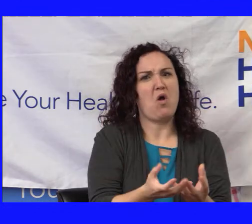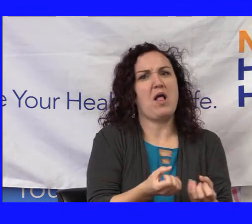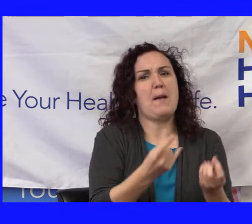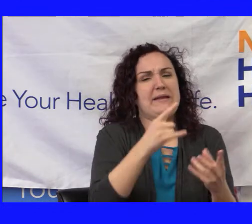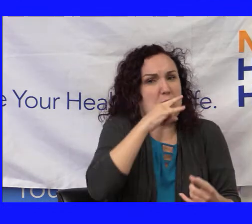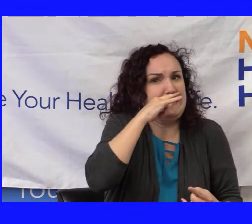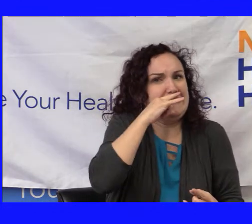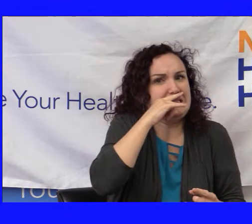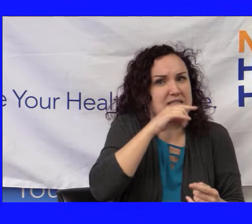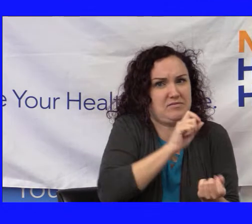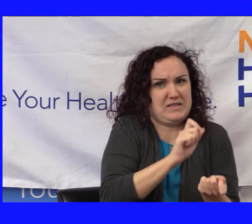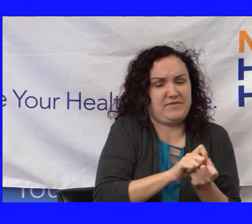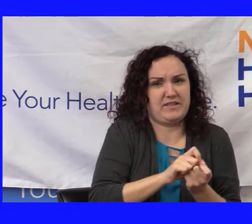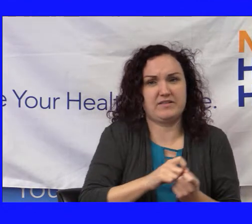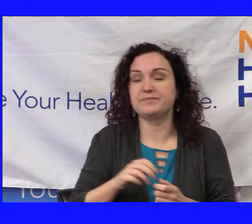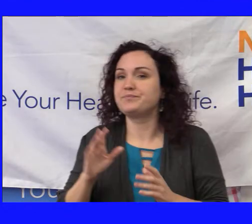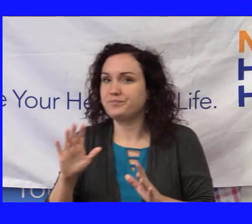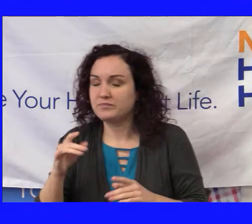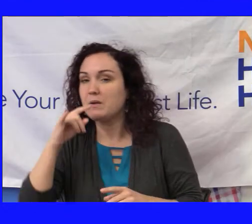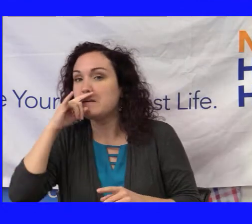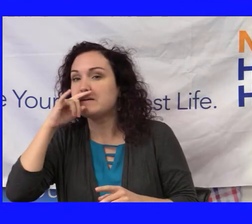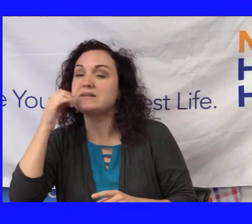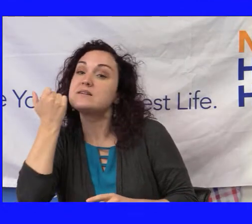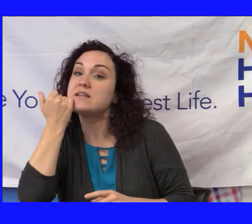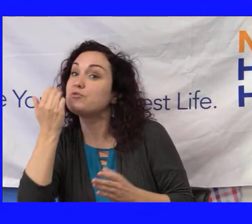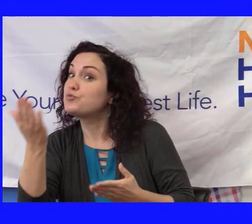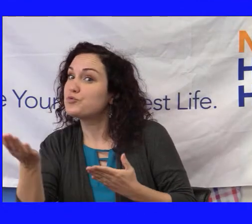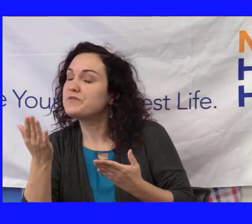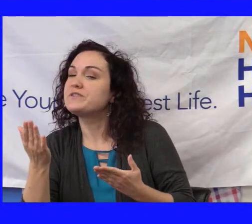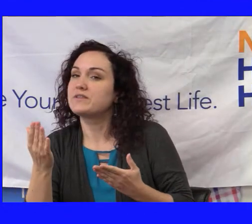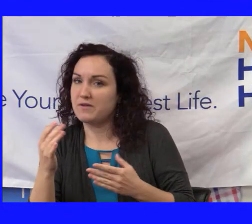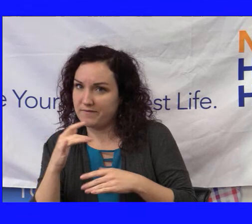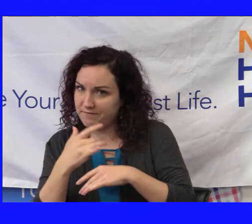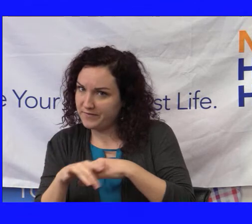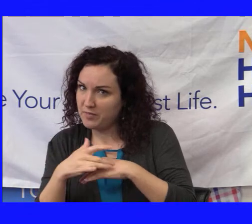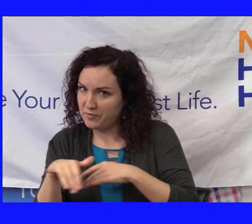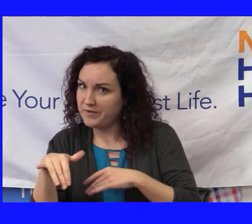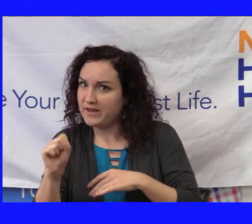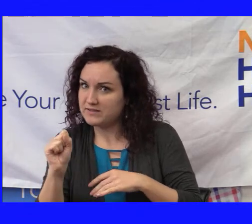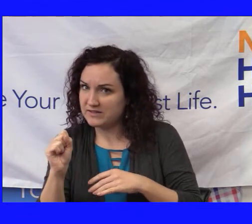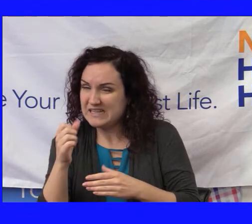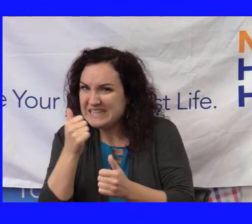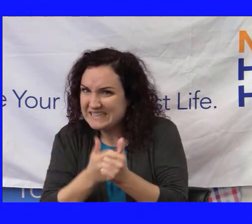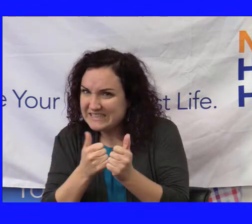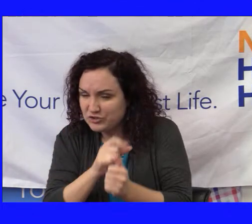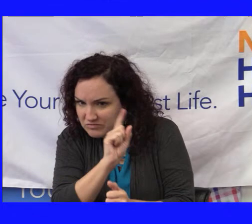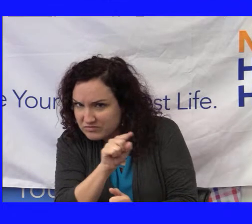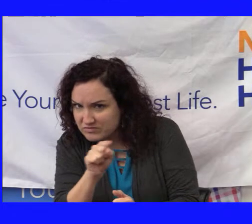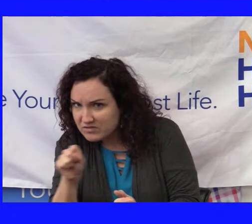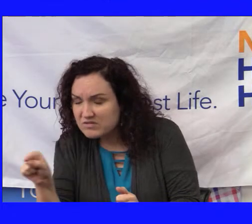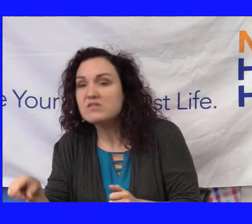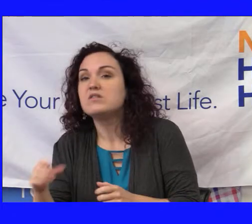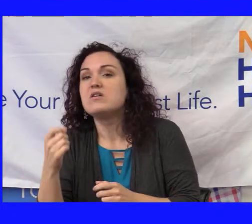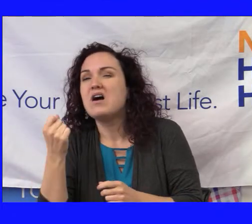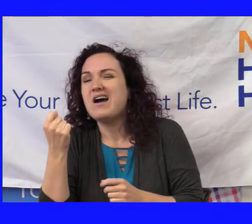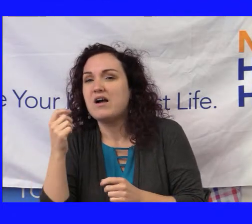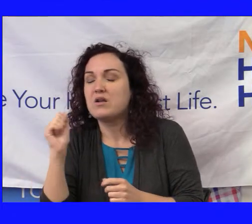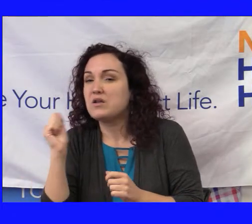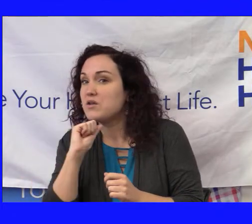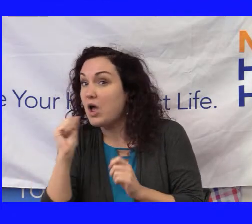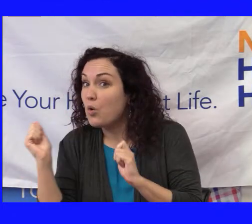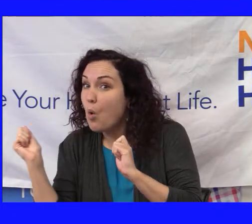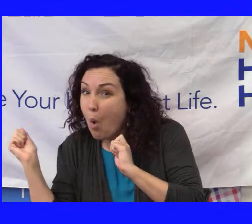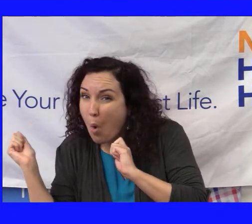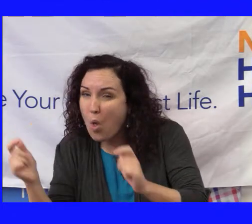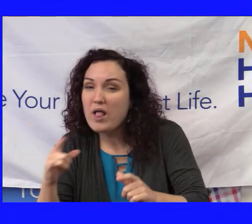so pediatric dental services are available in each of the acute care facilities, but only a few of them, not all of them,